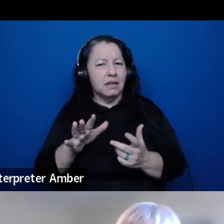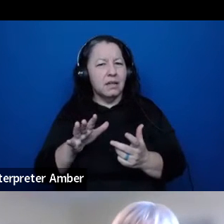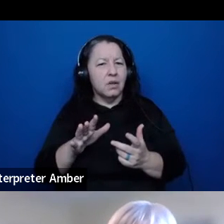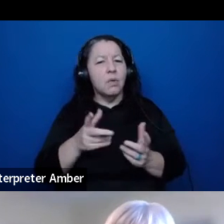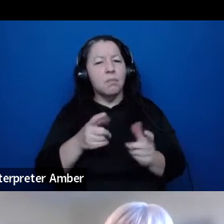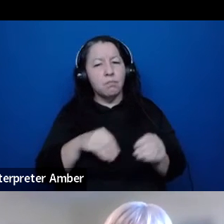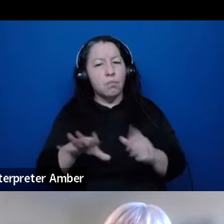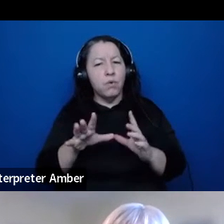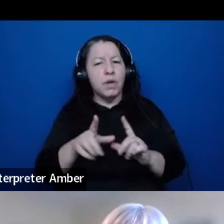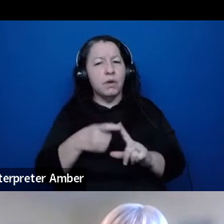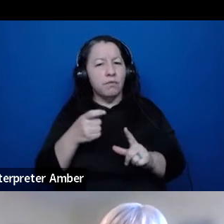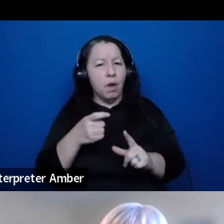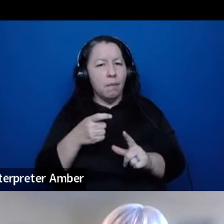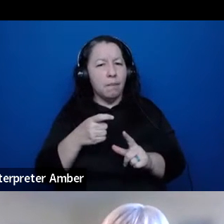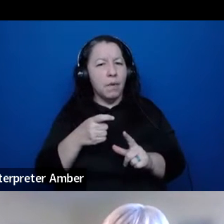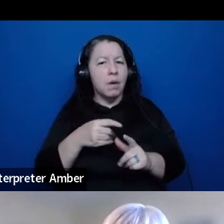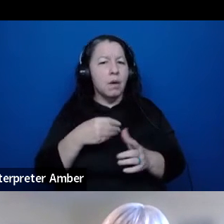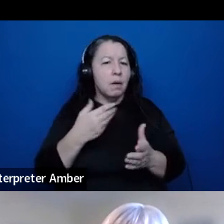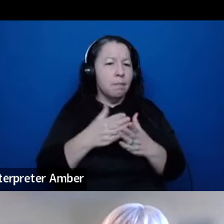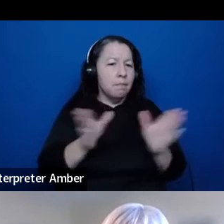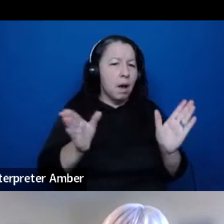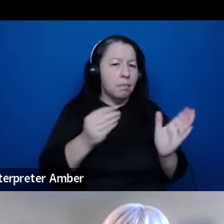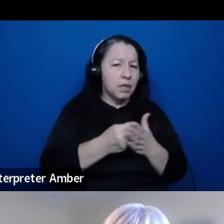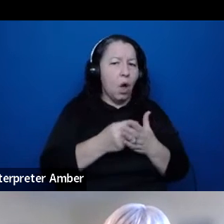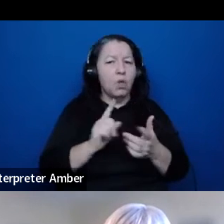dollars to private?